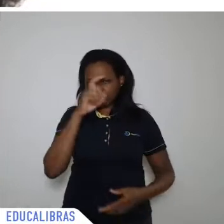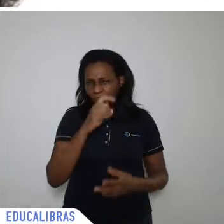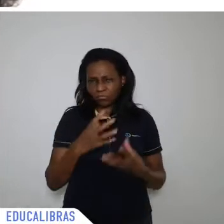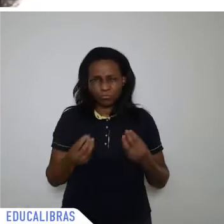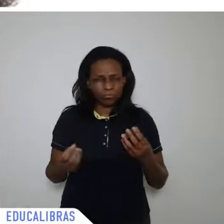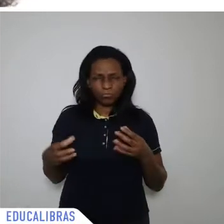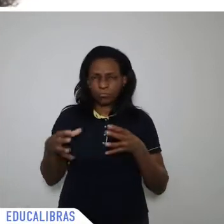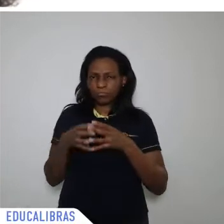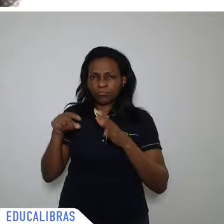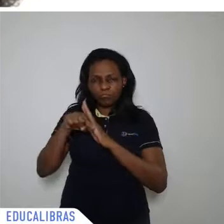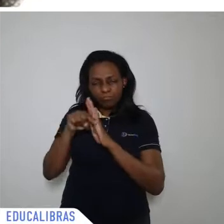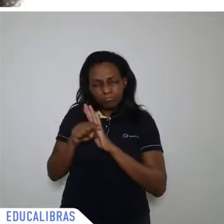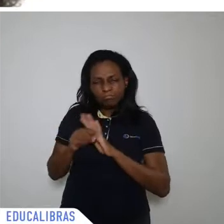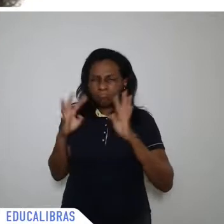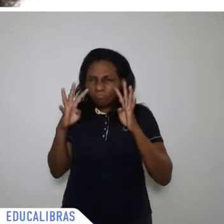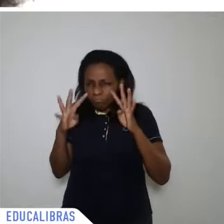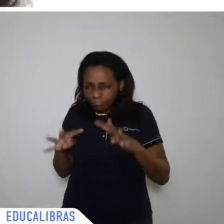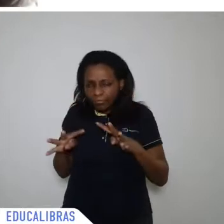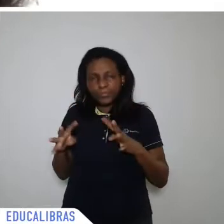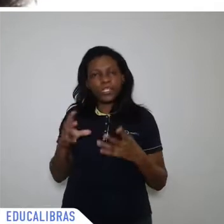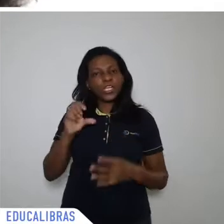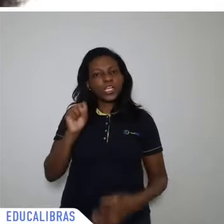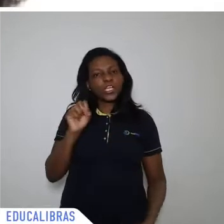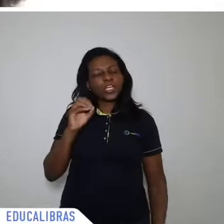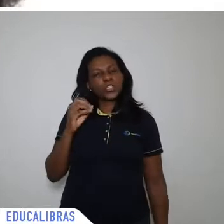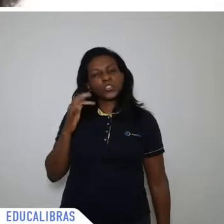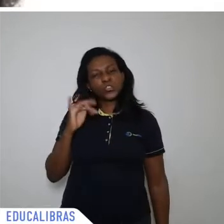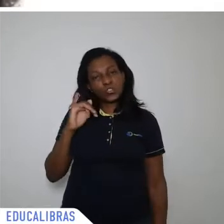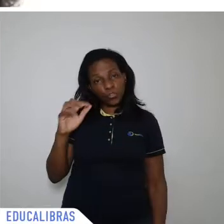say anything about